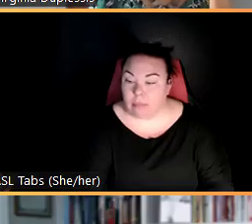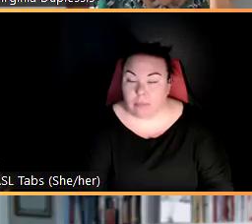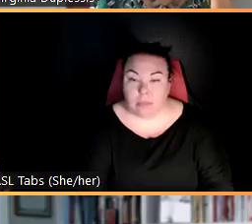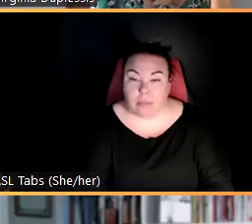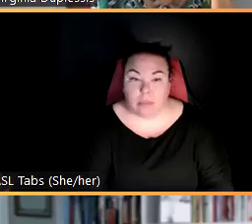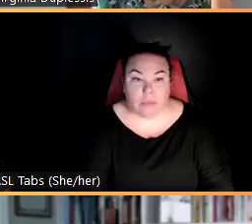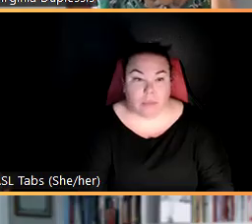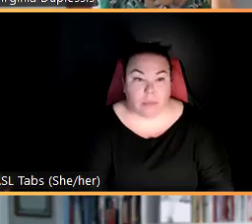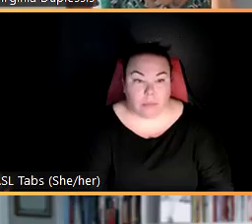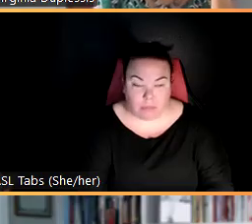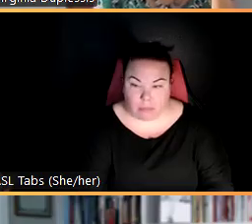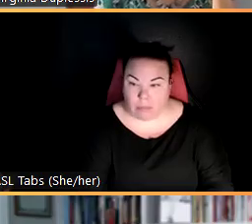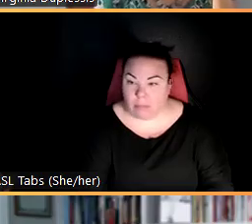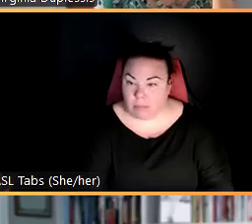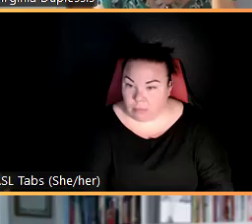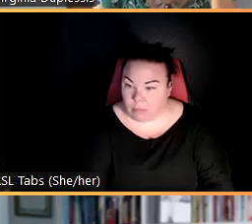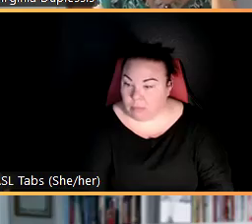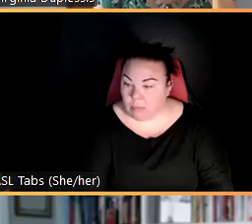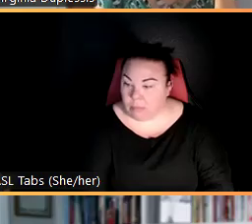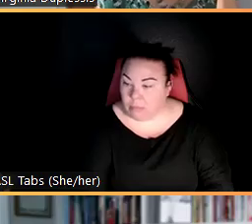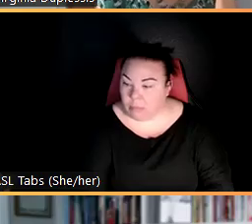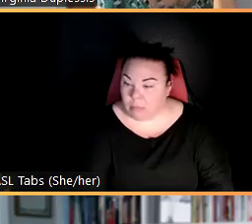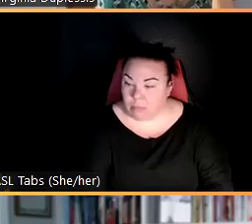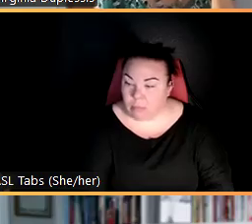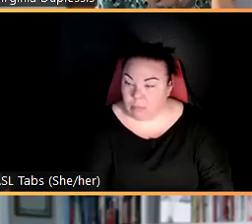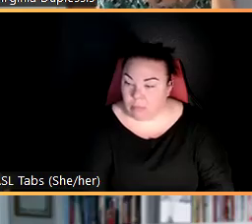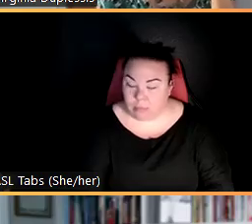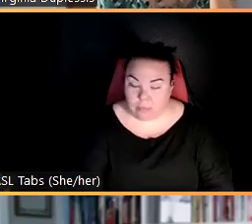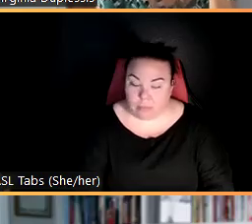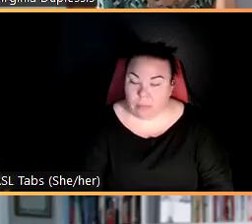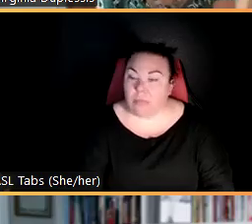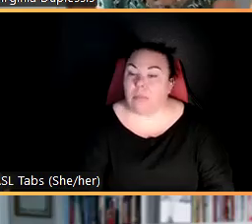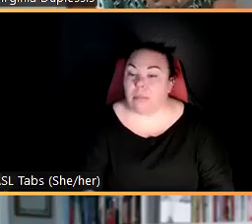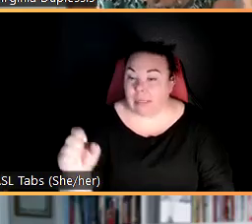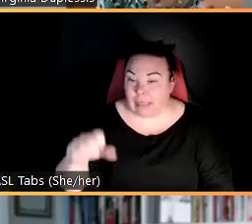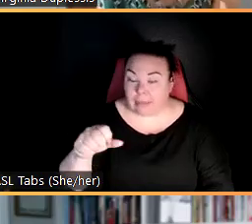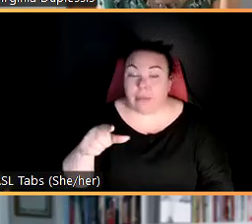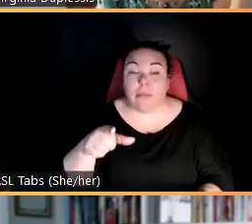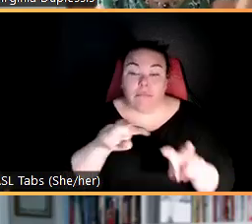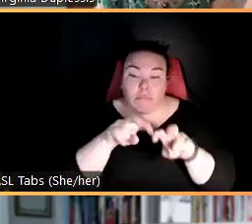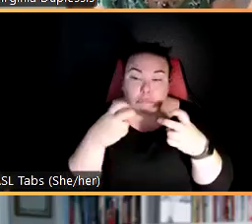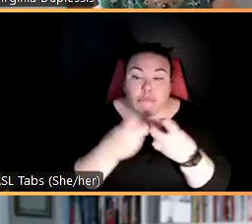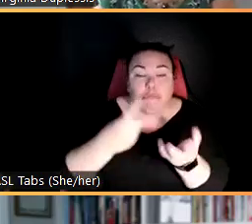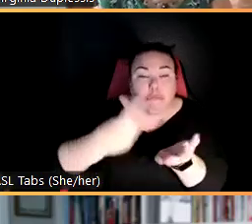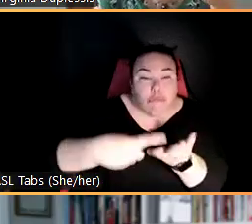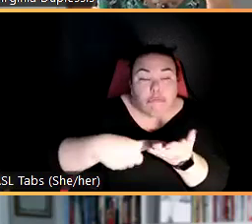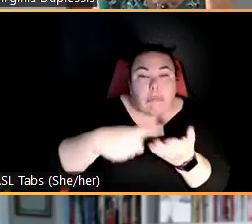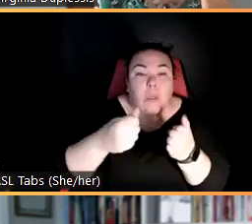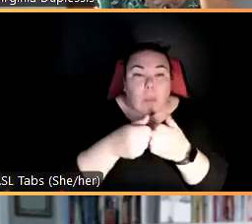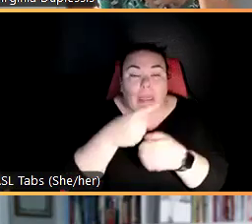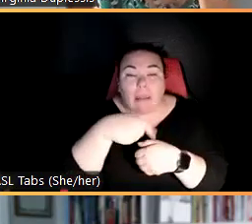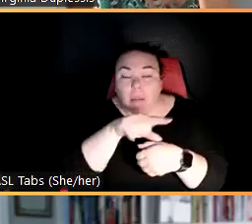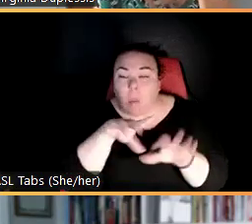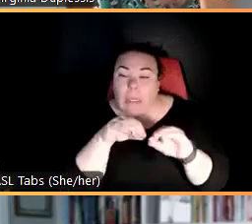Roundtable with organizations in the community. Yes, that's a great idea to bring people together, figure out what